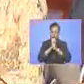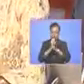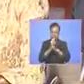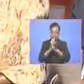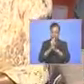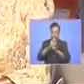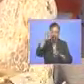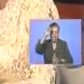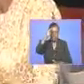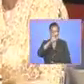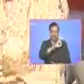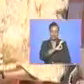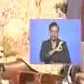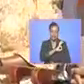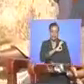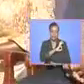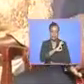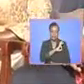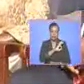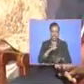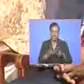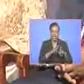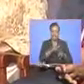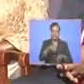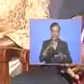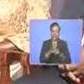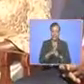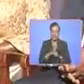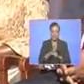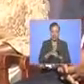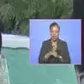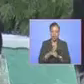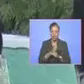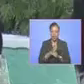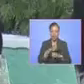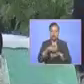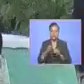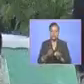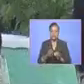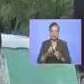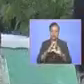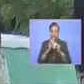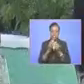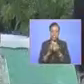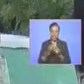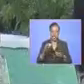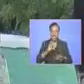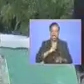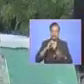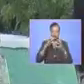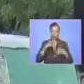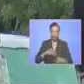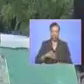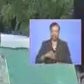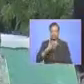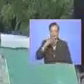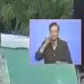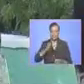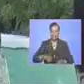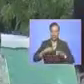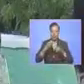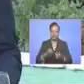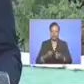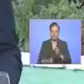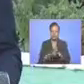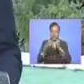Ferguson, as you assume the office of Commissioner. I wish you the very best, and I offer you my support now and into